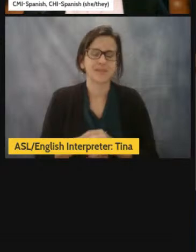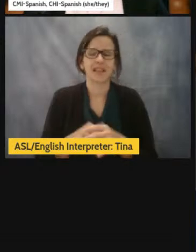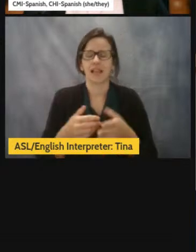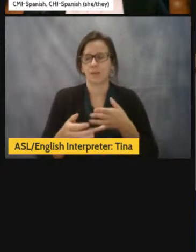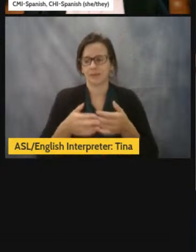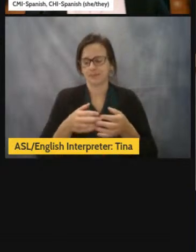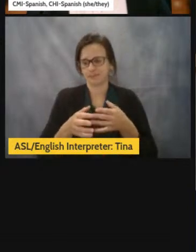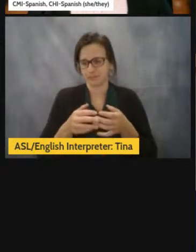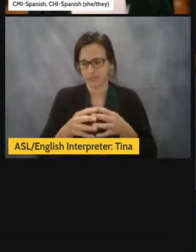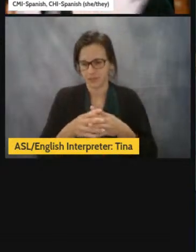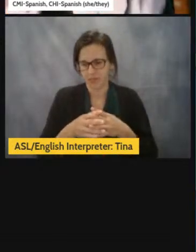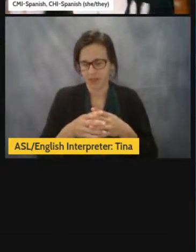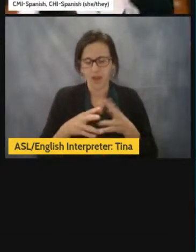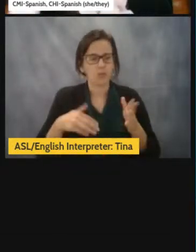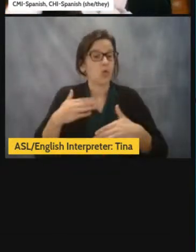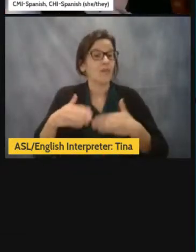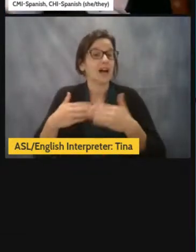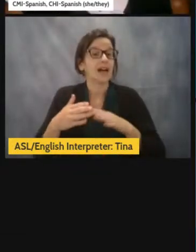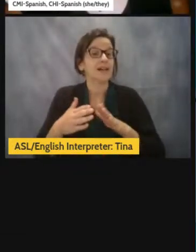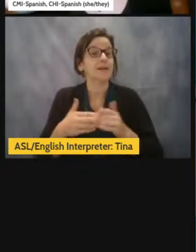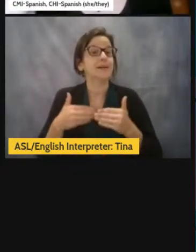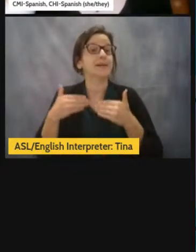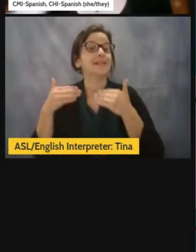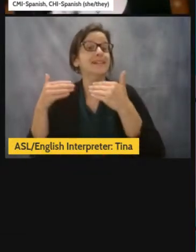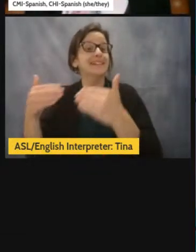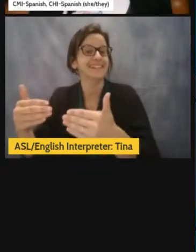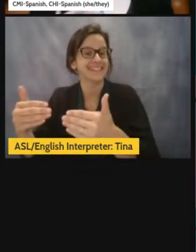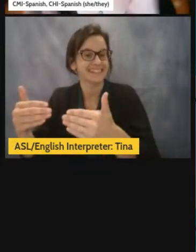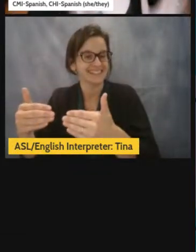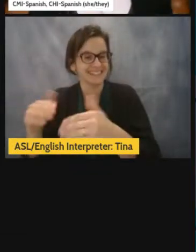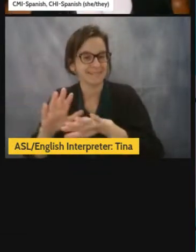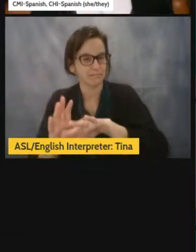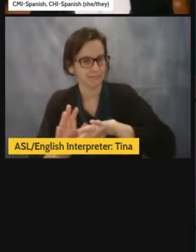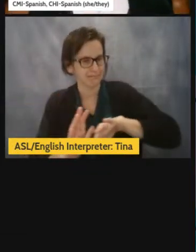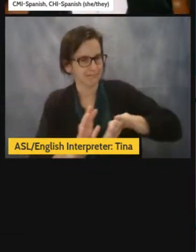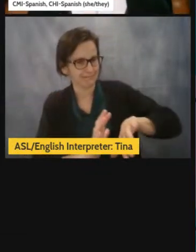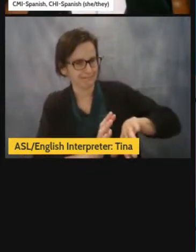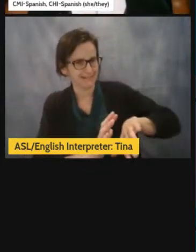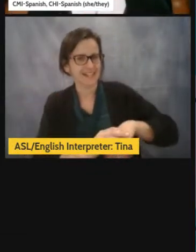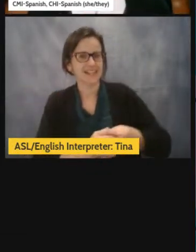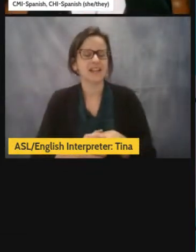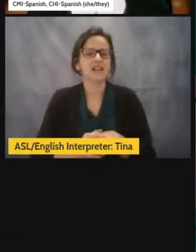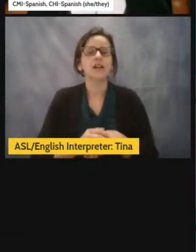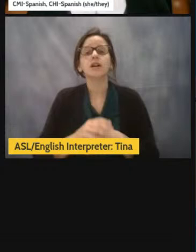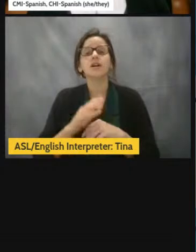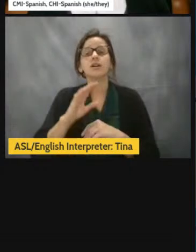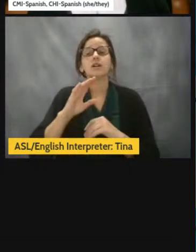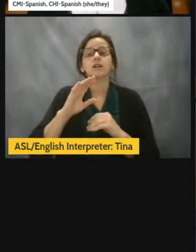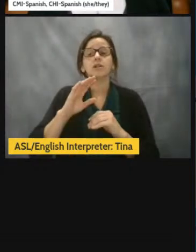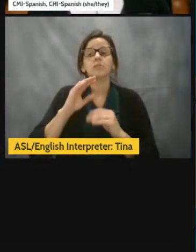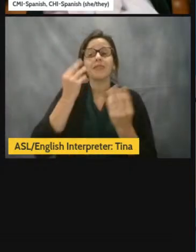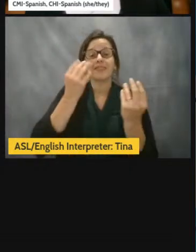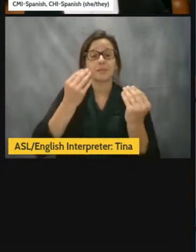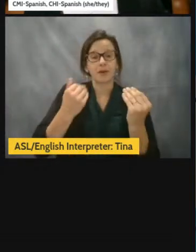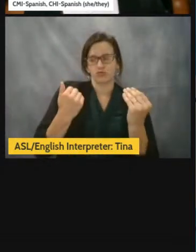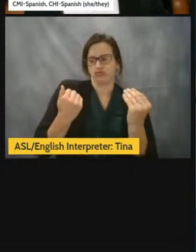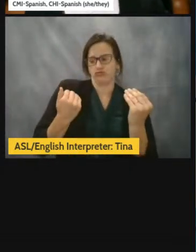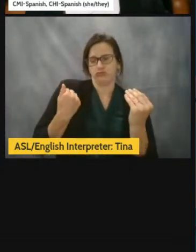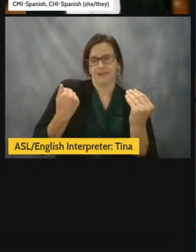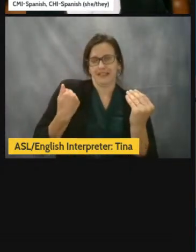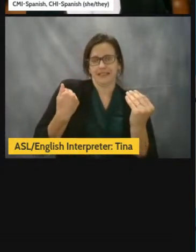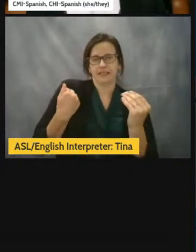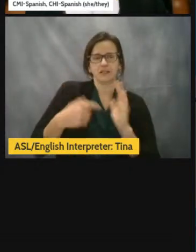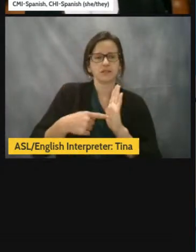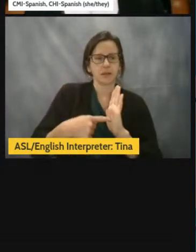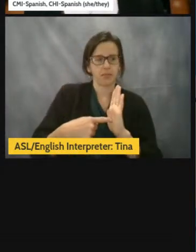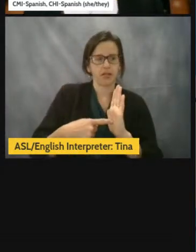we're gonna move on. I want to talk about thinking about our previous example. It's super simple